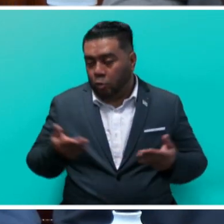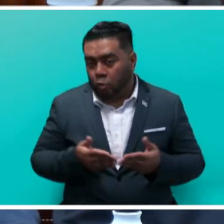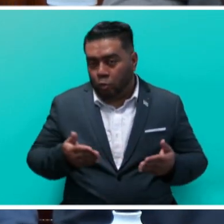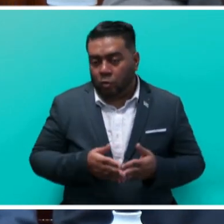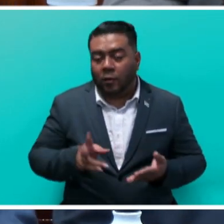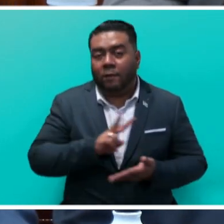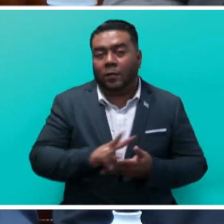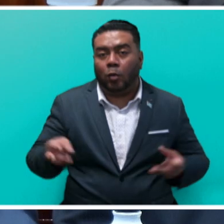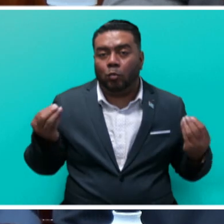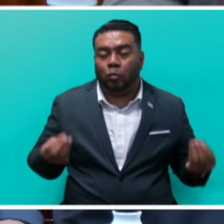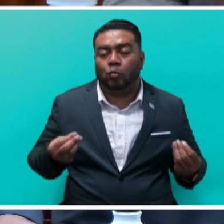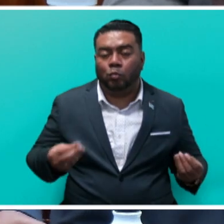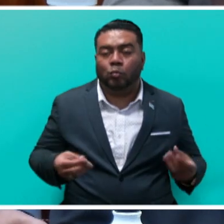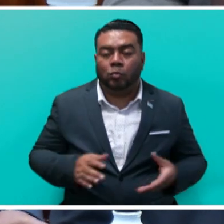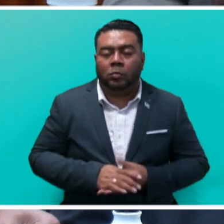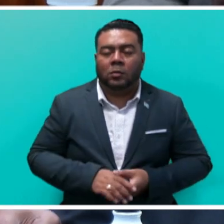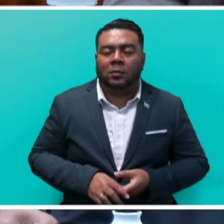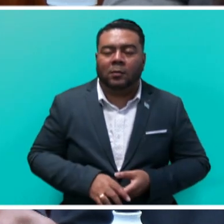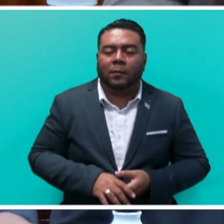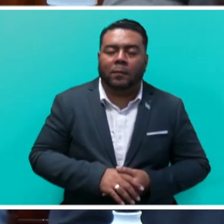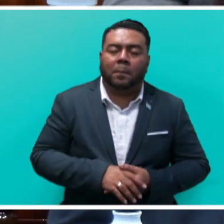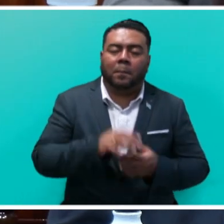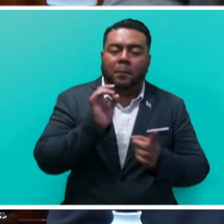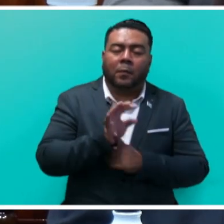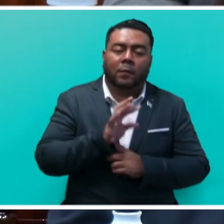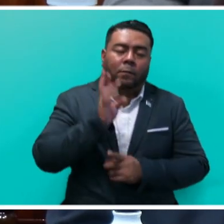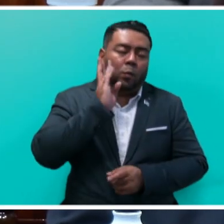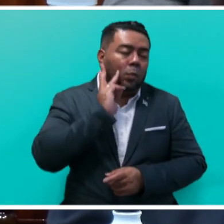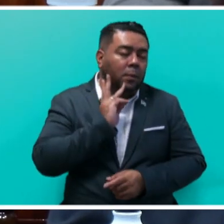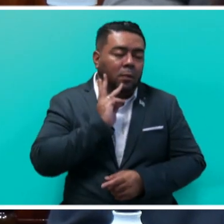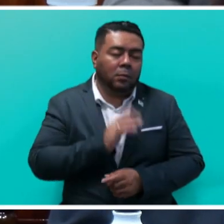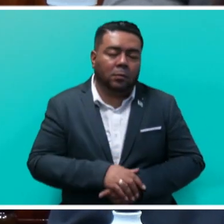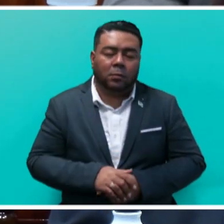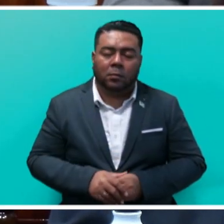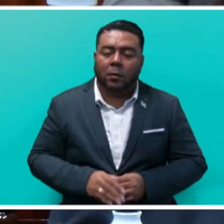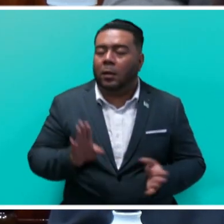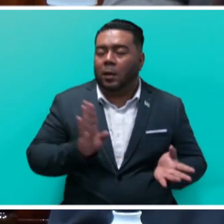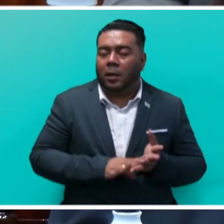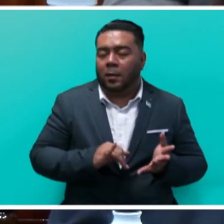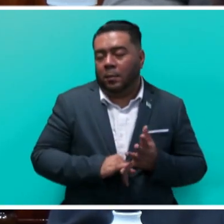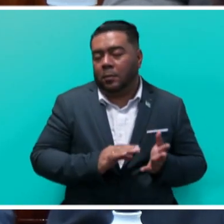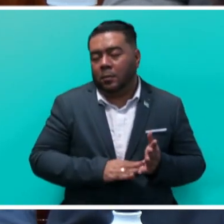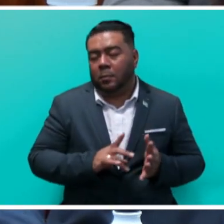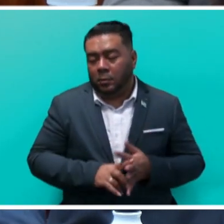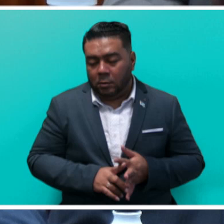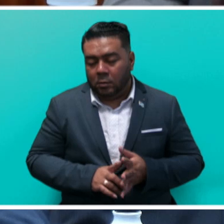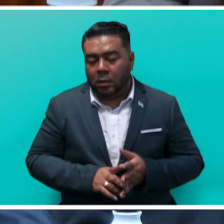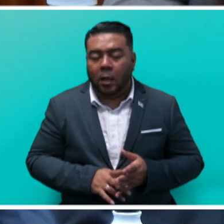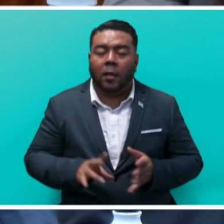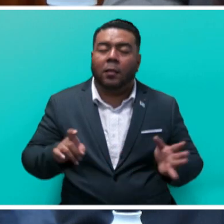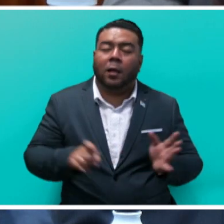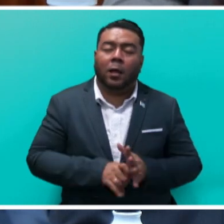value chain and invoice financing products, particularly for women-led MSMEs. And the RBF,